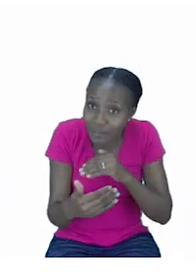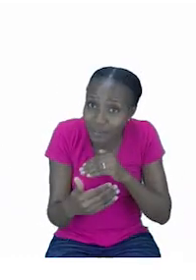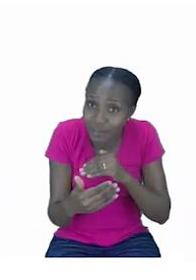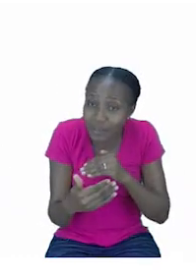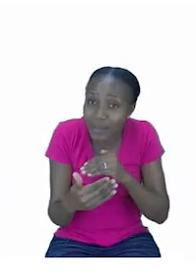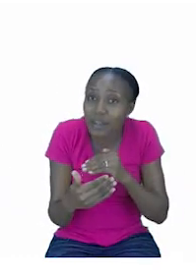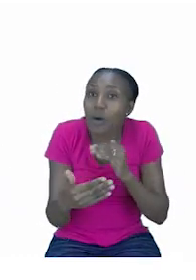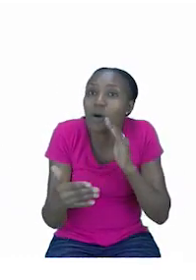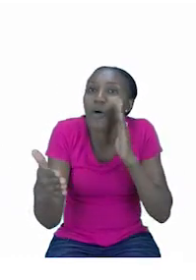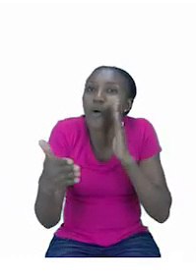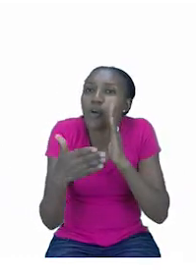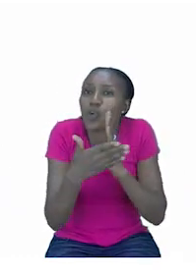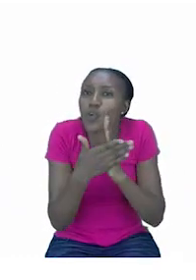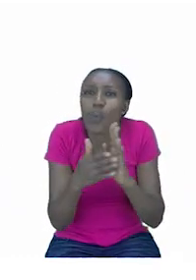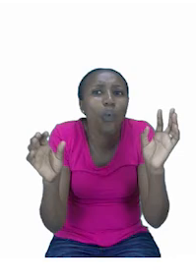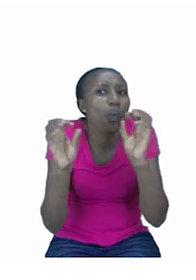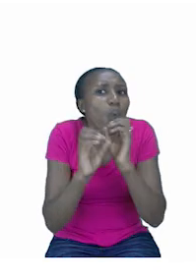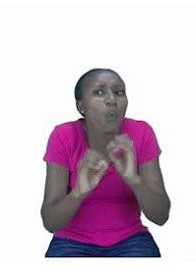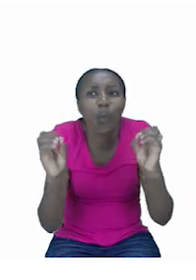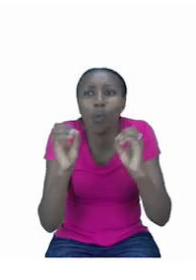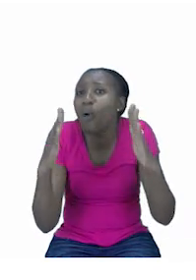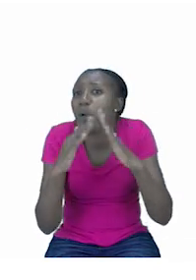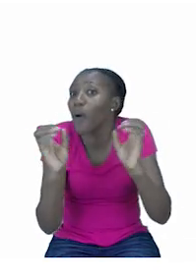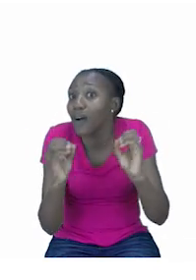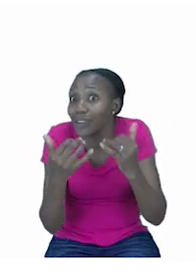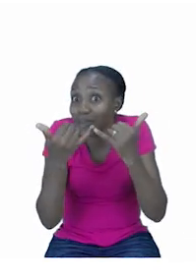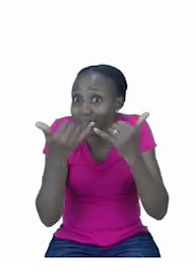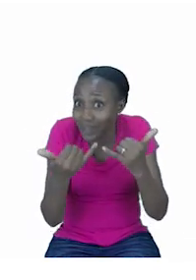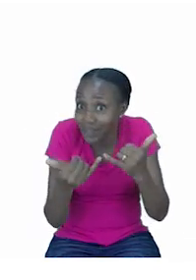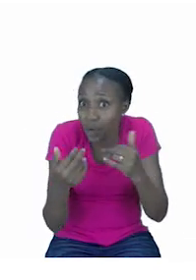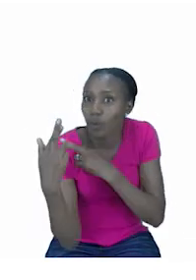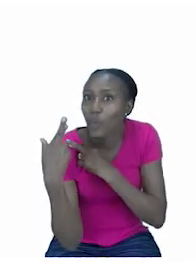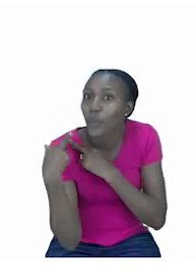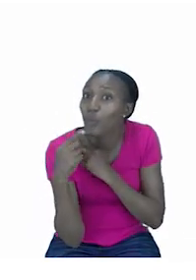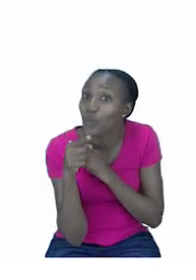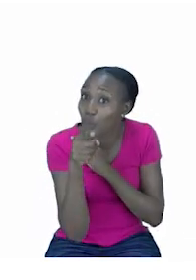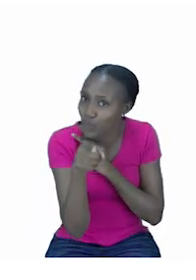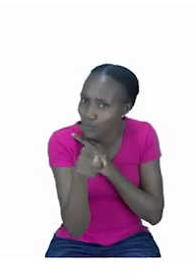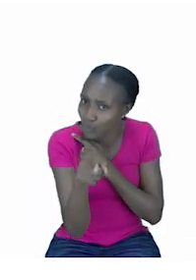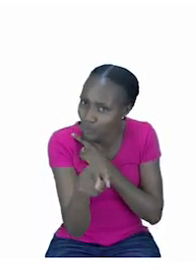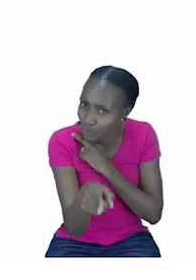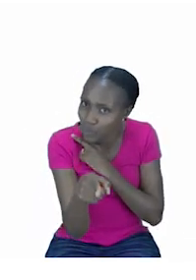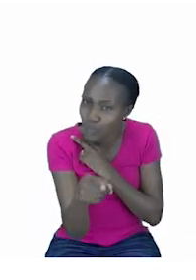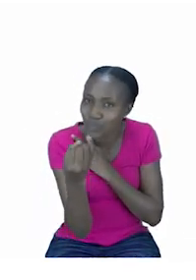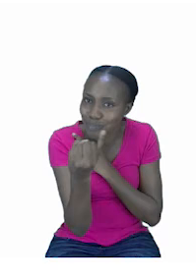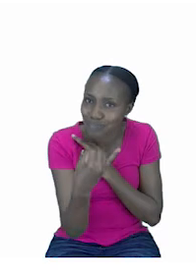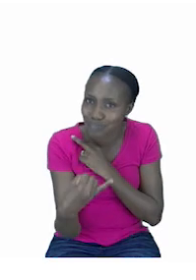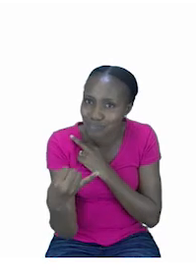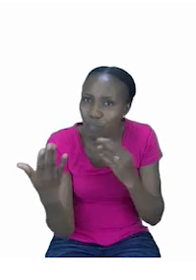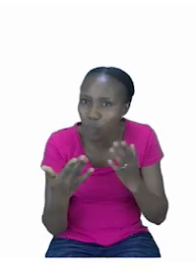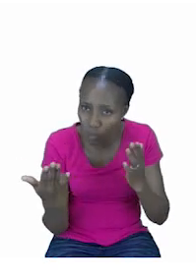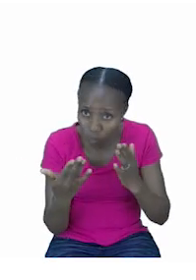doesn't have a door. So it is your job to draw the door. You are going to draw the door between the